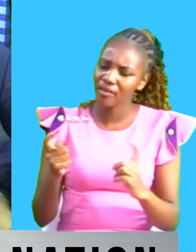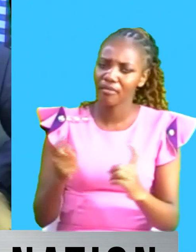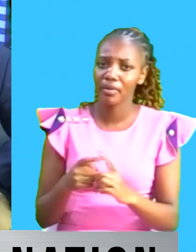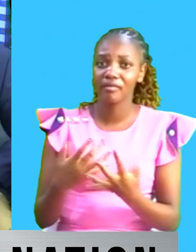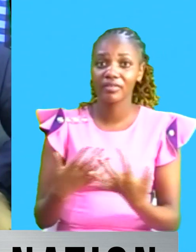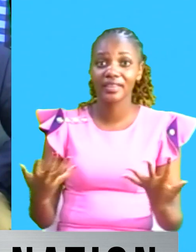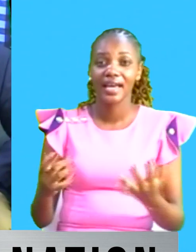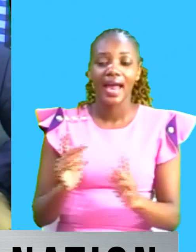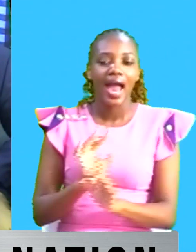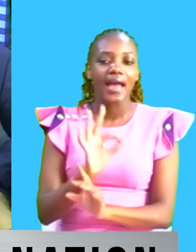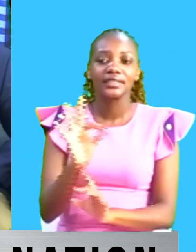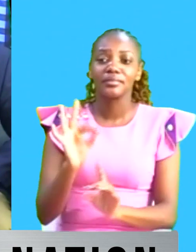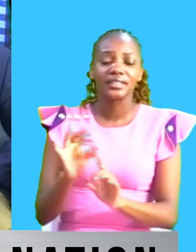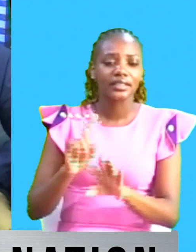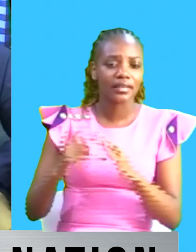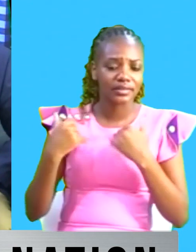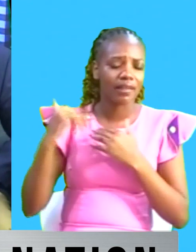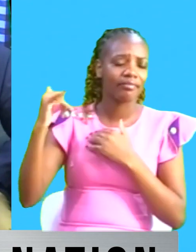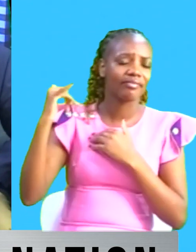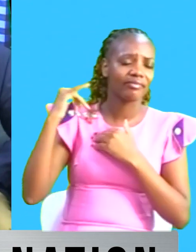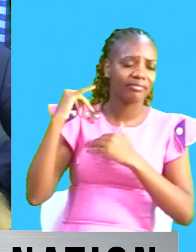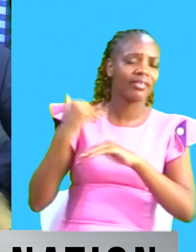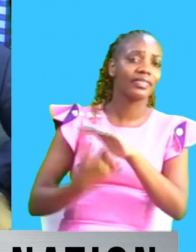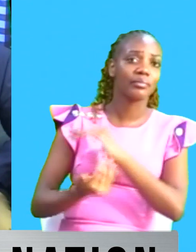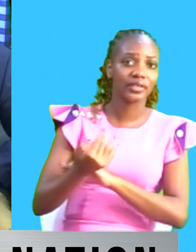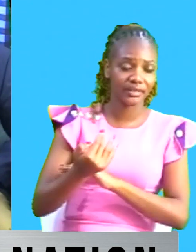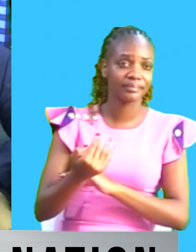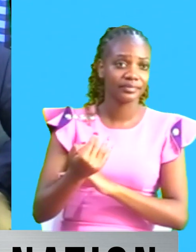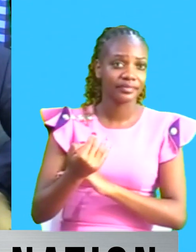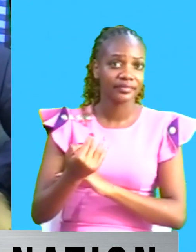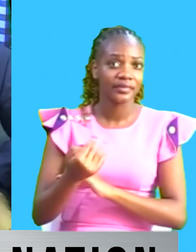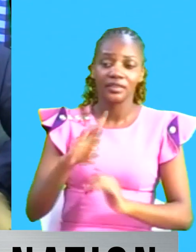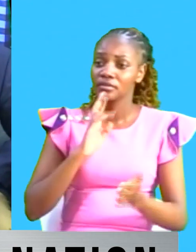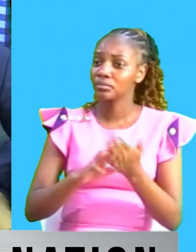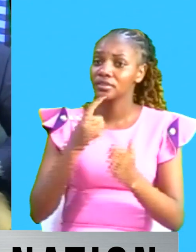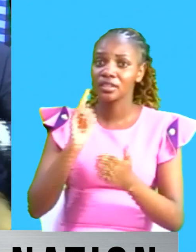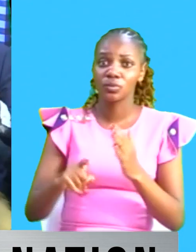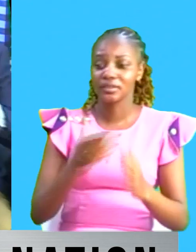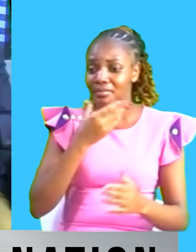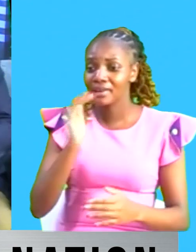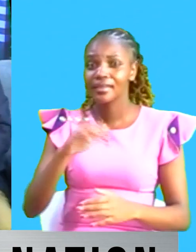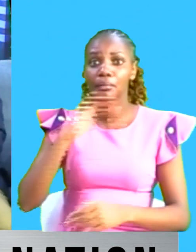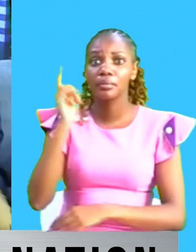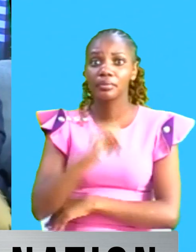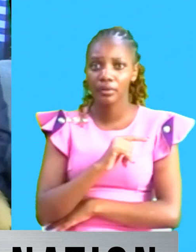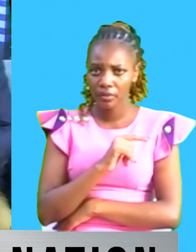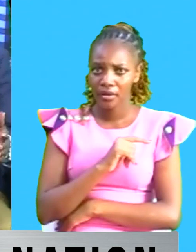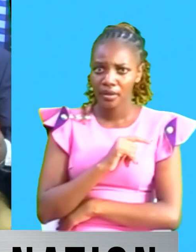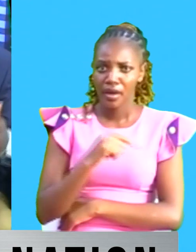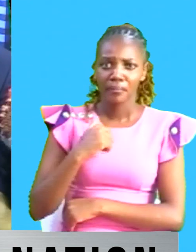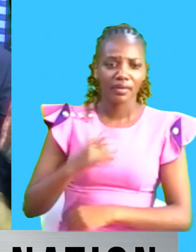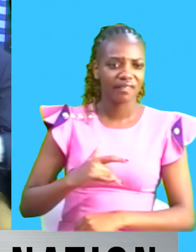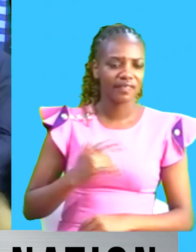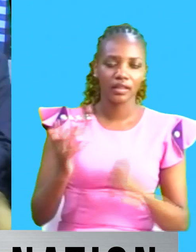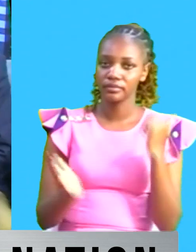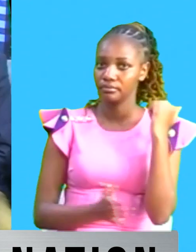when the phone call came very early in the morning and it's like he has gone, it hits you. Yeah, Jonah, it is that means that it's personal